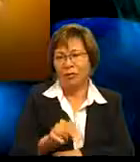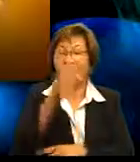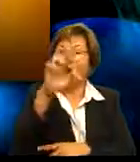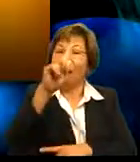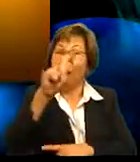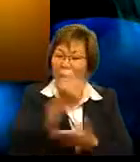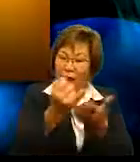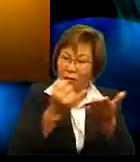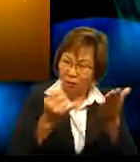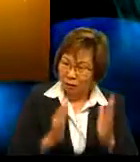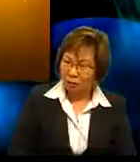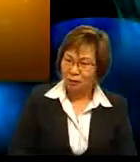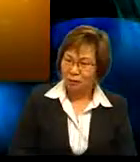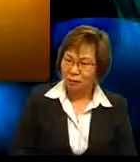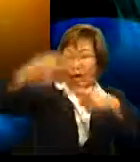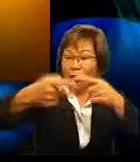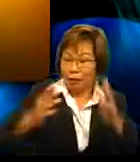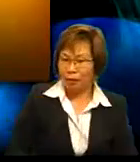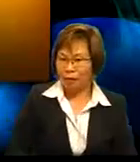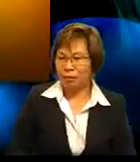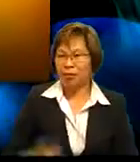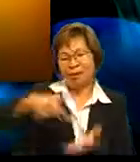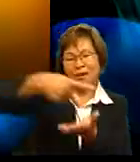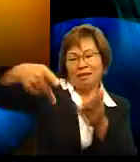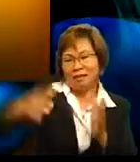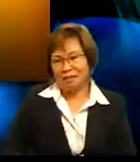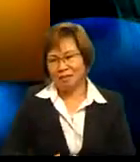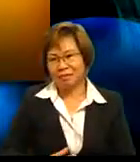Artist, acrobat, dancer,